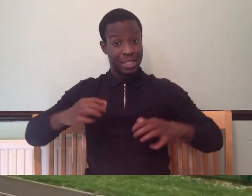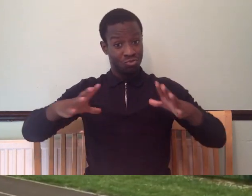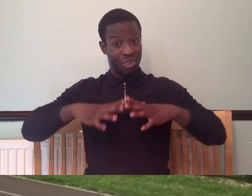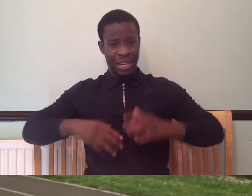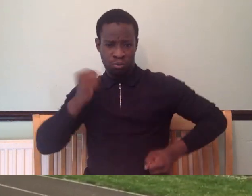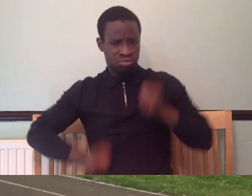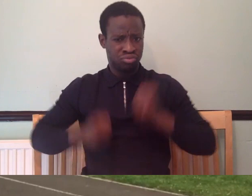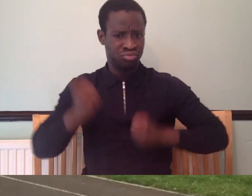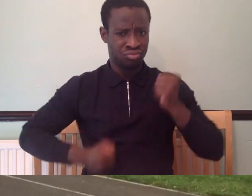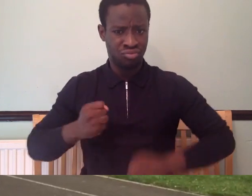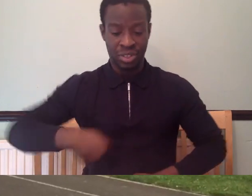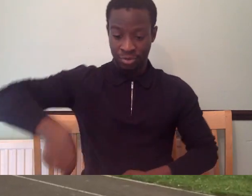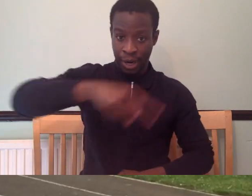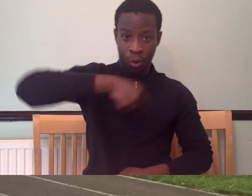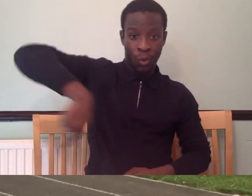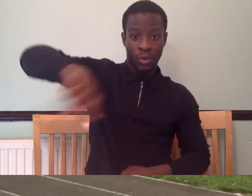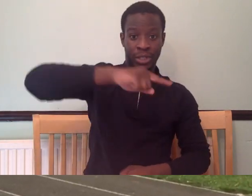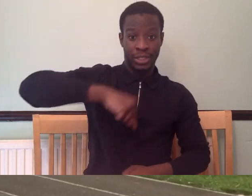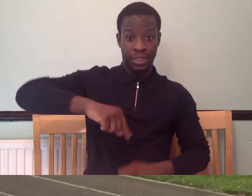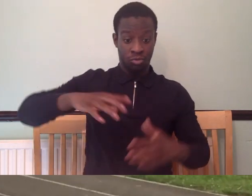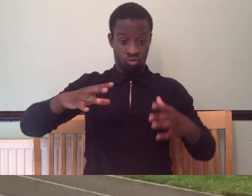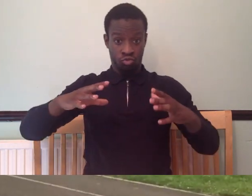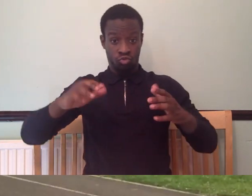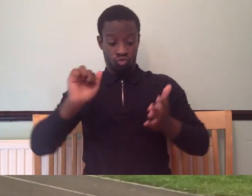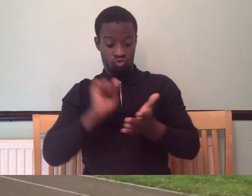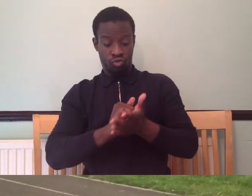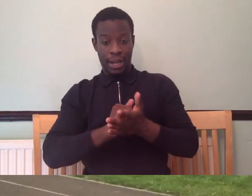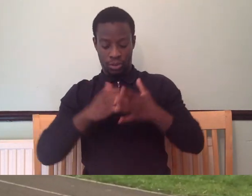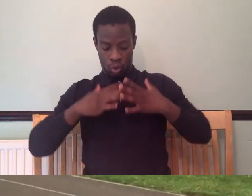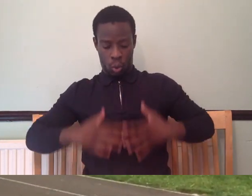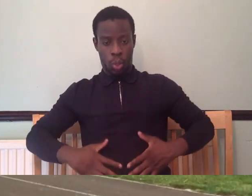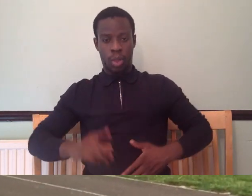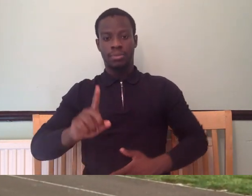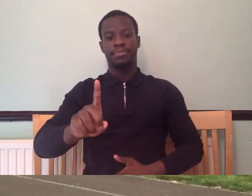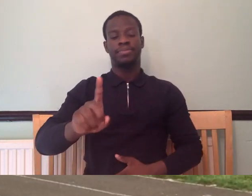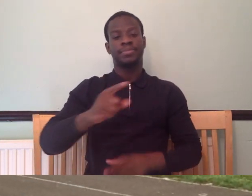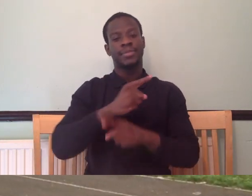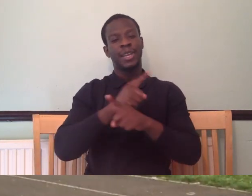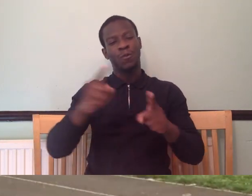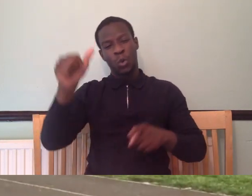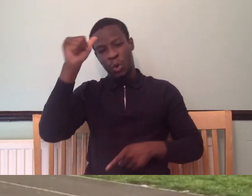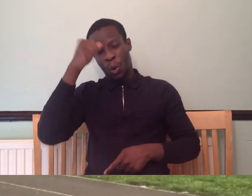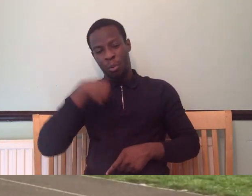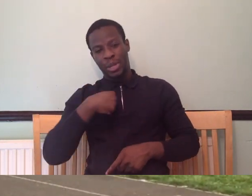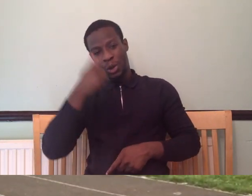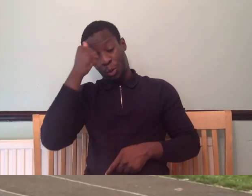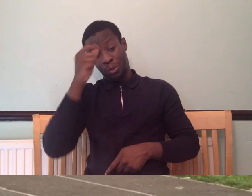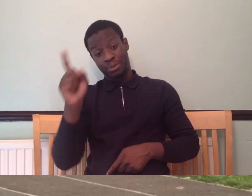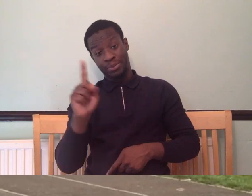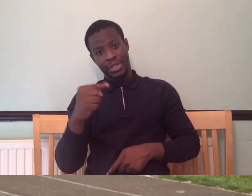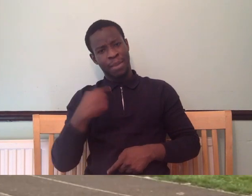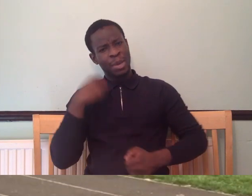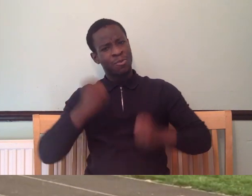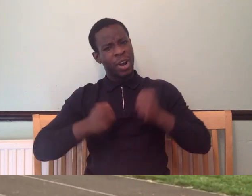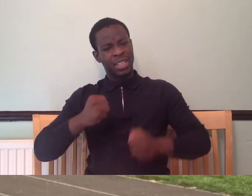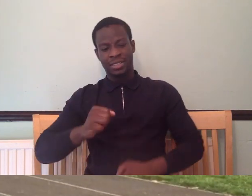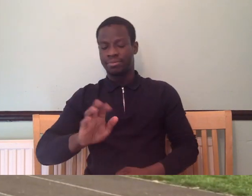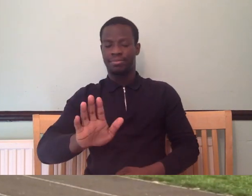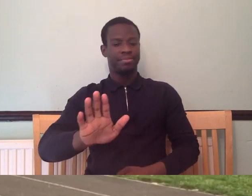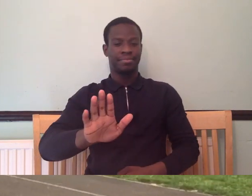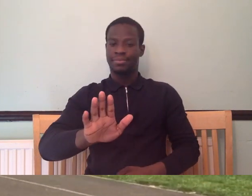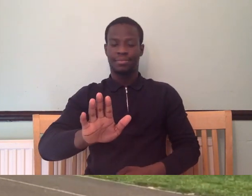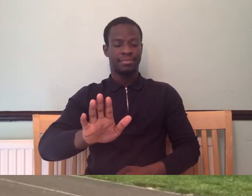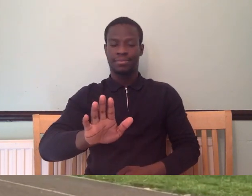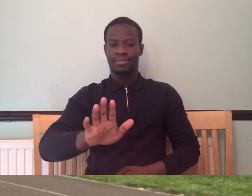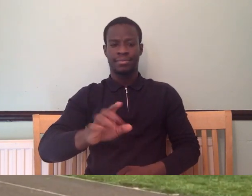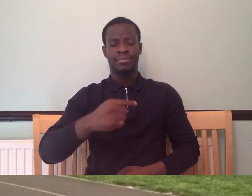on the track, dressed in the right equipment. But those of you who know me well know that I'm not one that would go out running. The